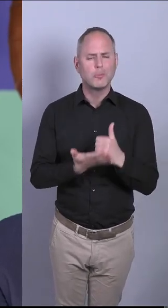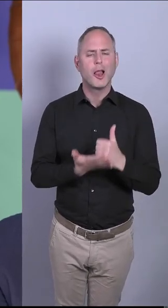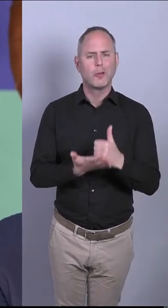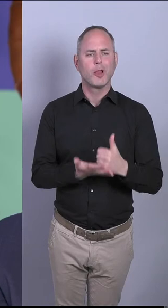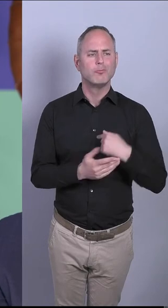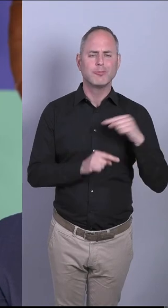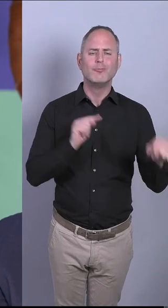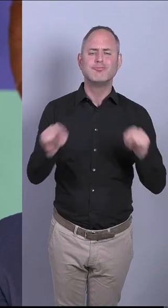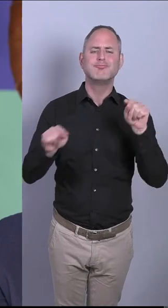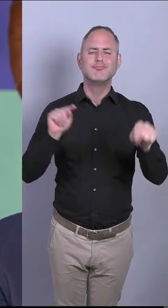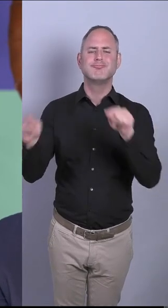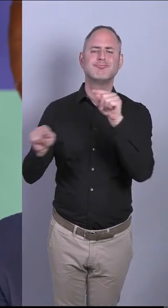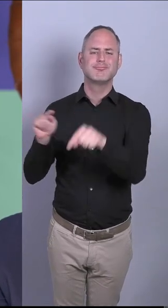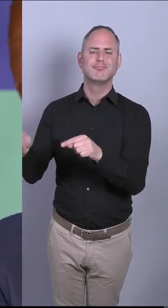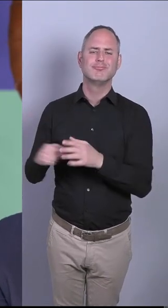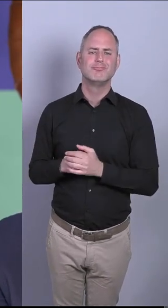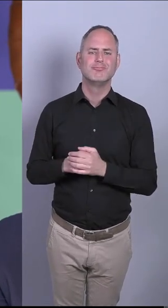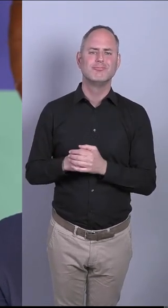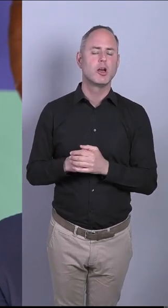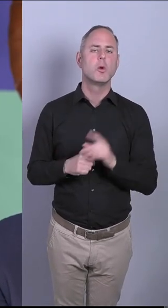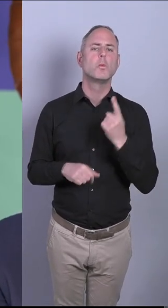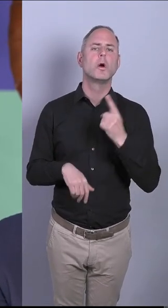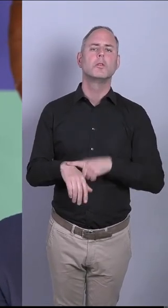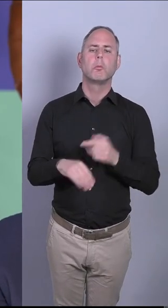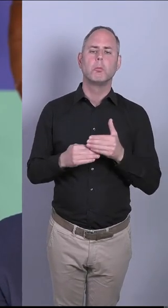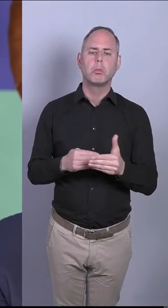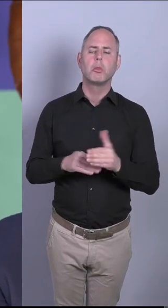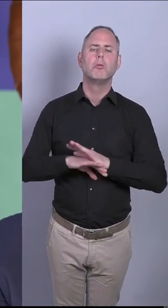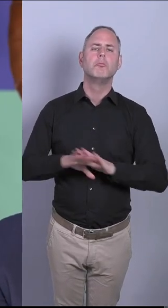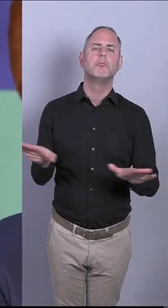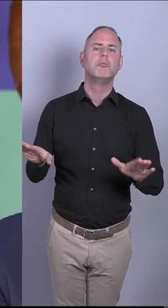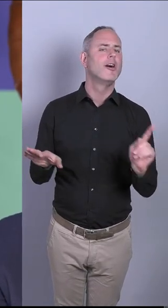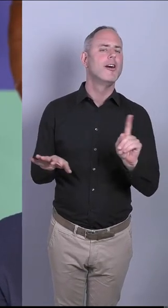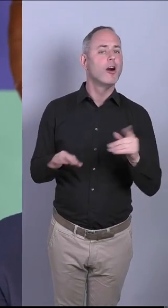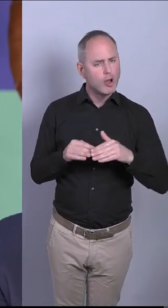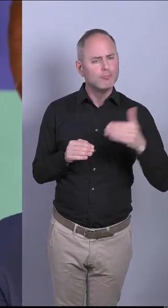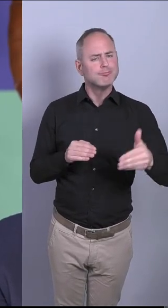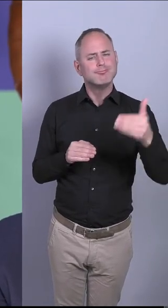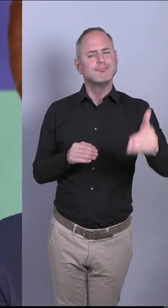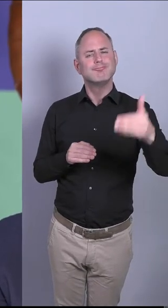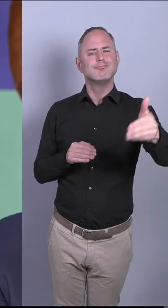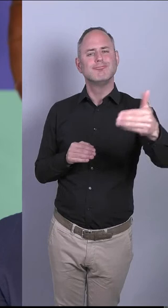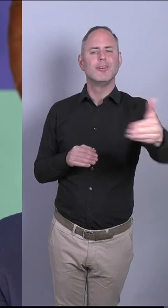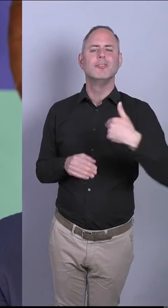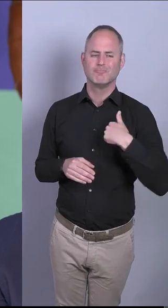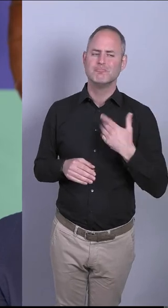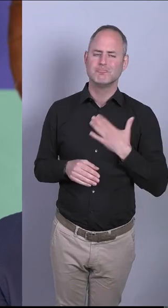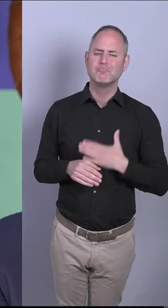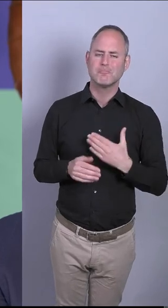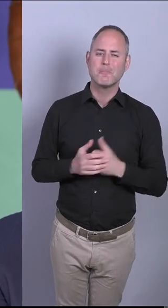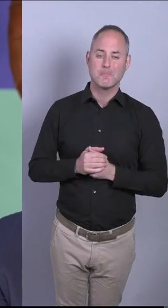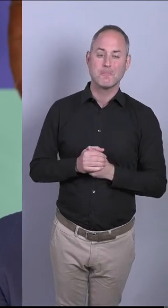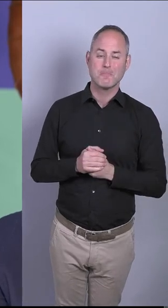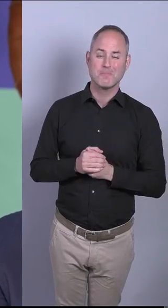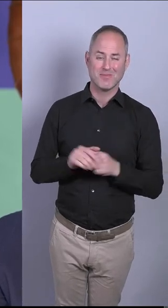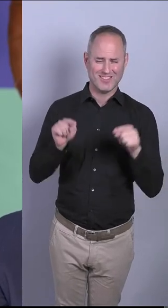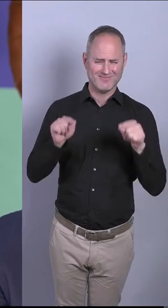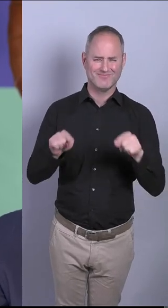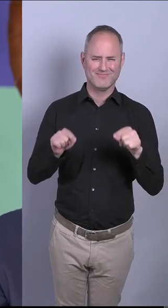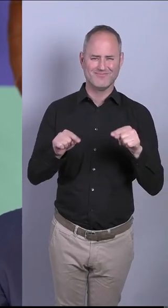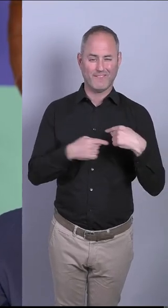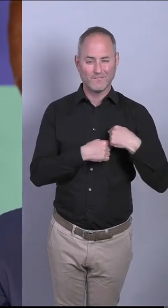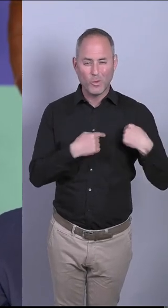that the volunteers will stay on. This is such a great opportunity. People can catch fire and feel inspired,